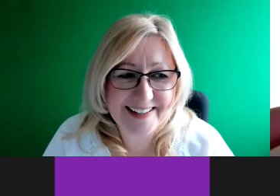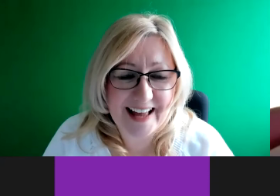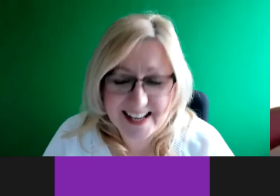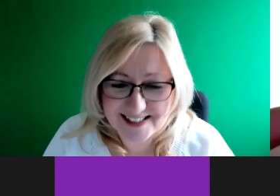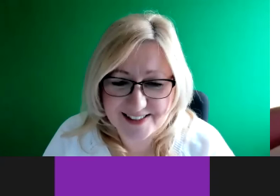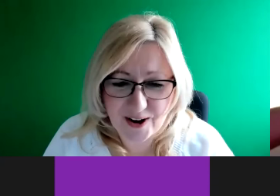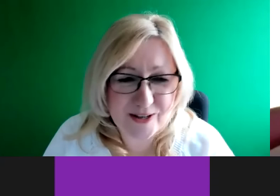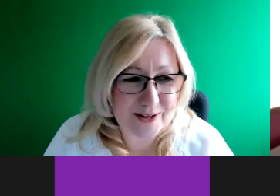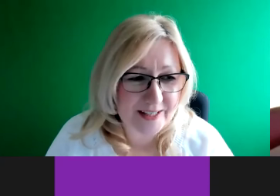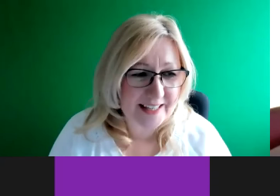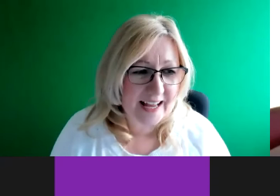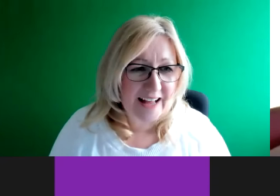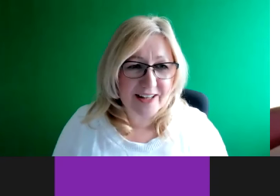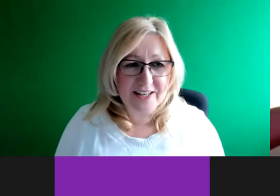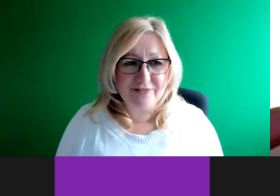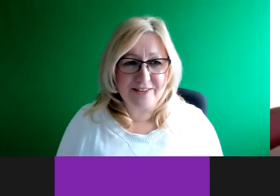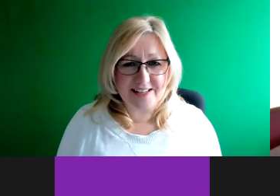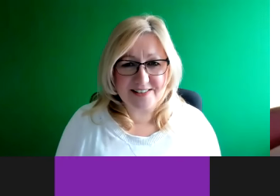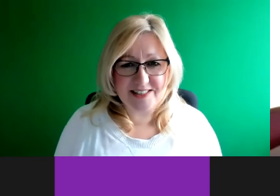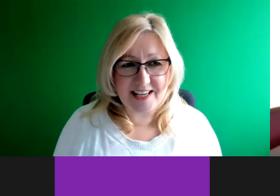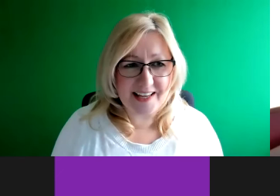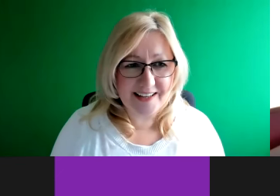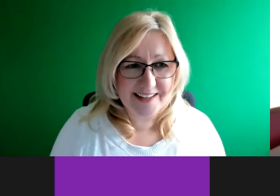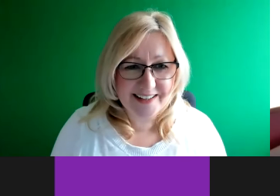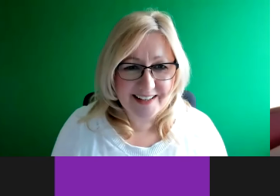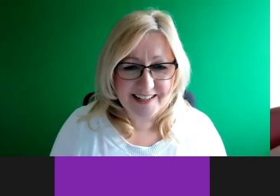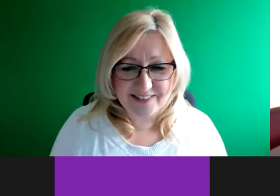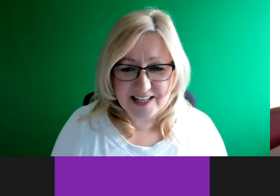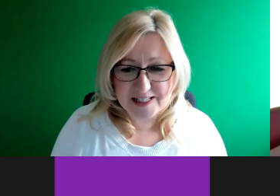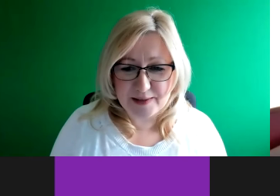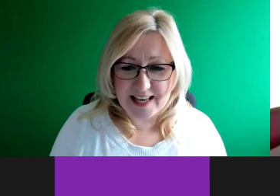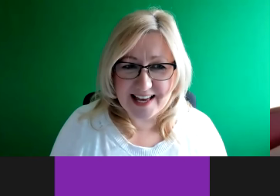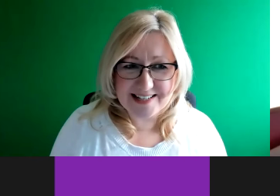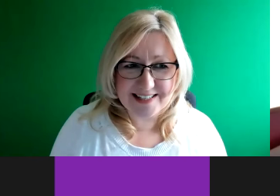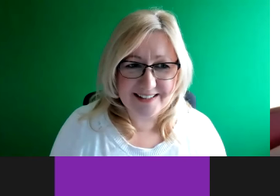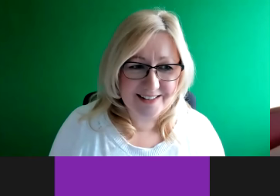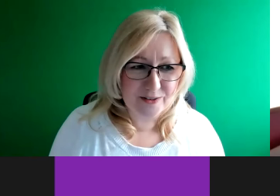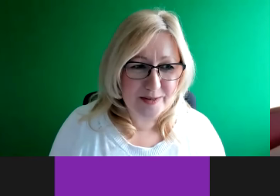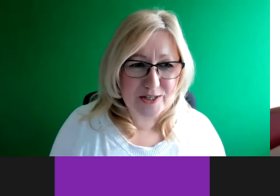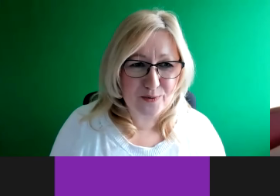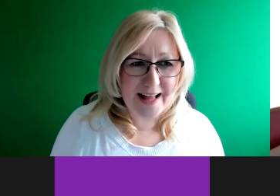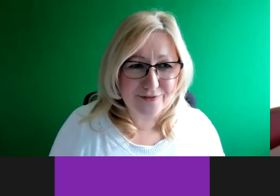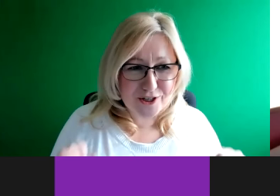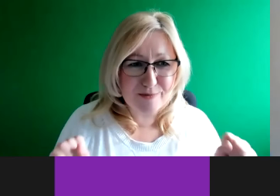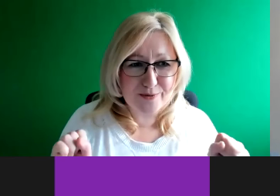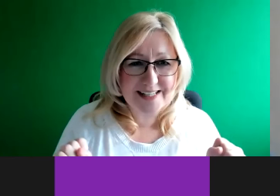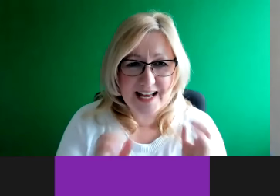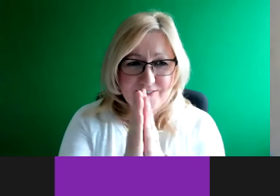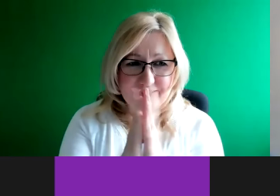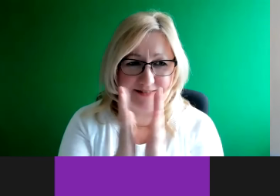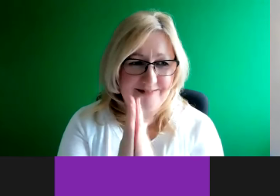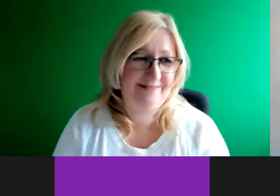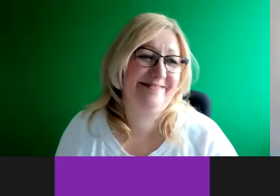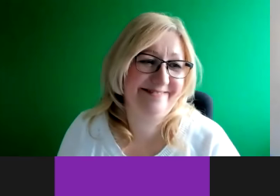Okay, excellent. Okie dokie. Have a lovely rest of the day and have a nice weekend. Week 12, 2 more weeks